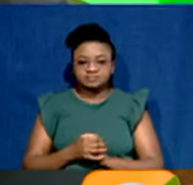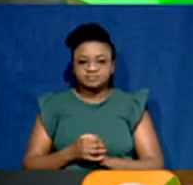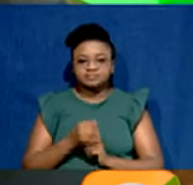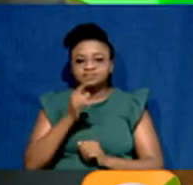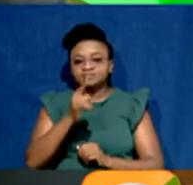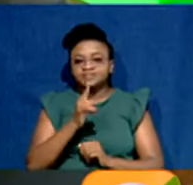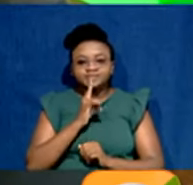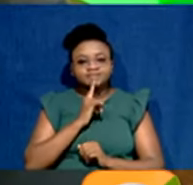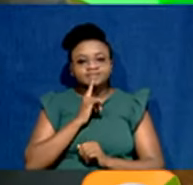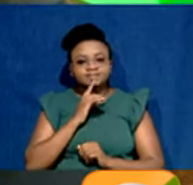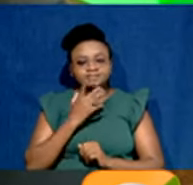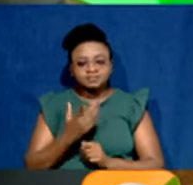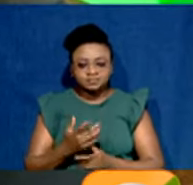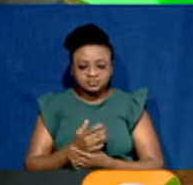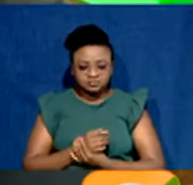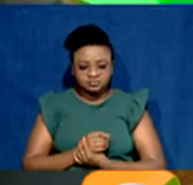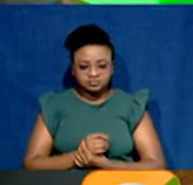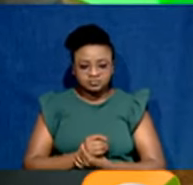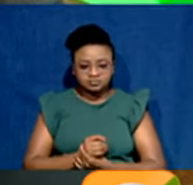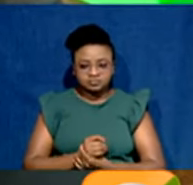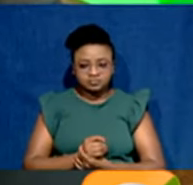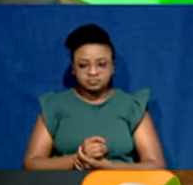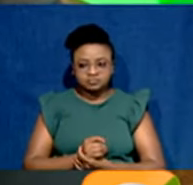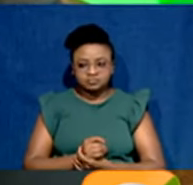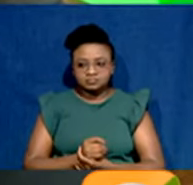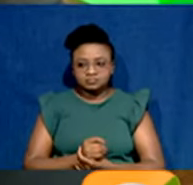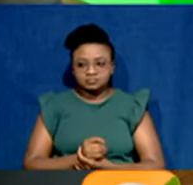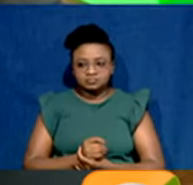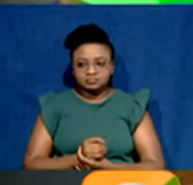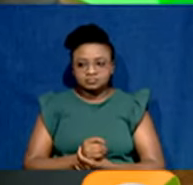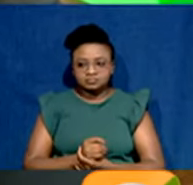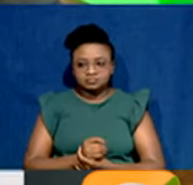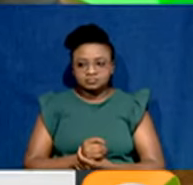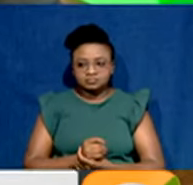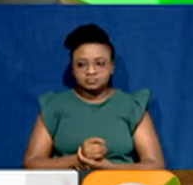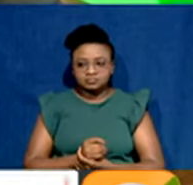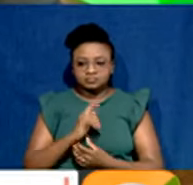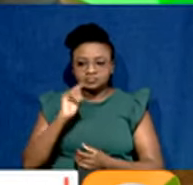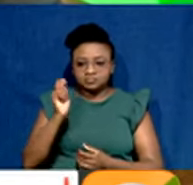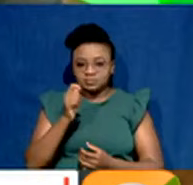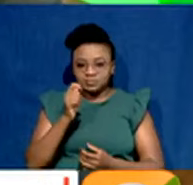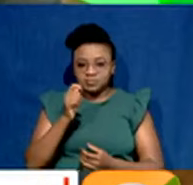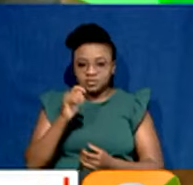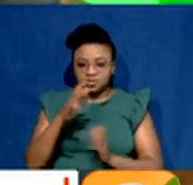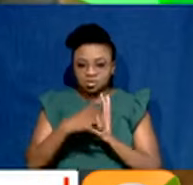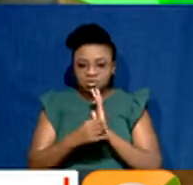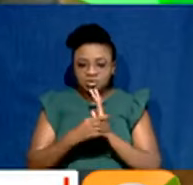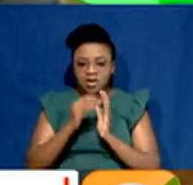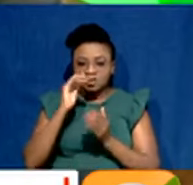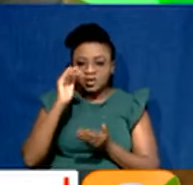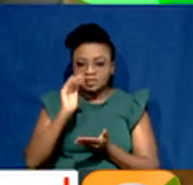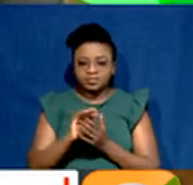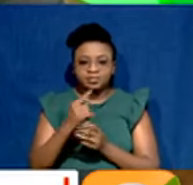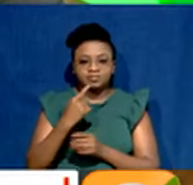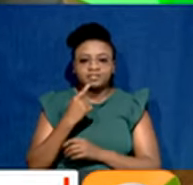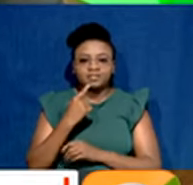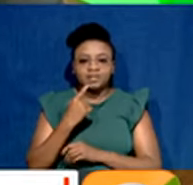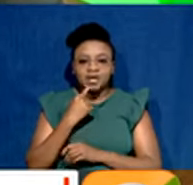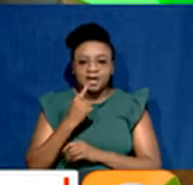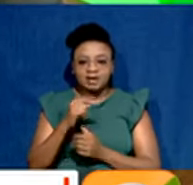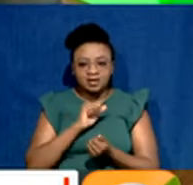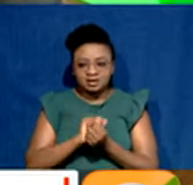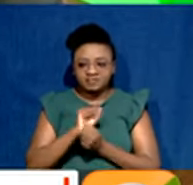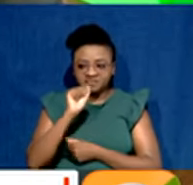that you will bring down, or the shilling will come down to about 115. This is an interview on accountability.